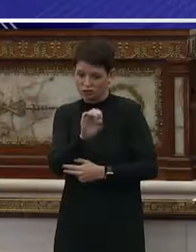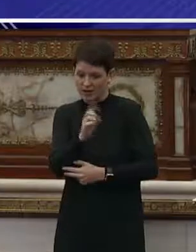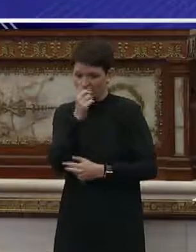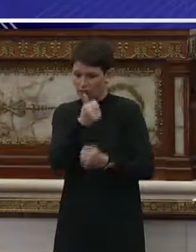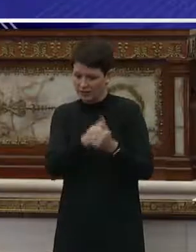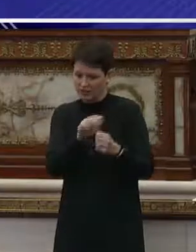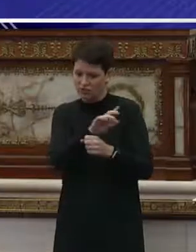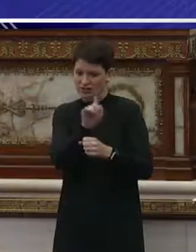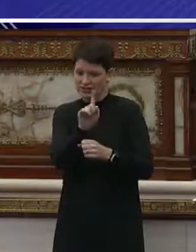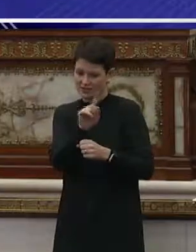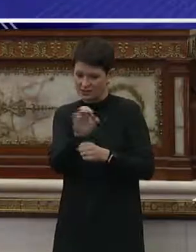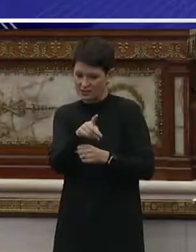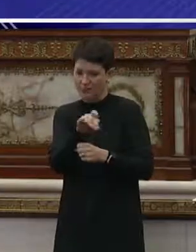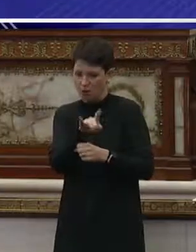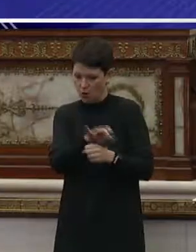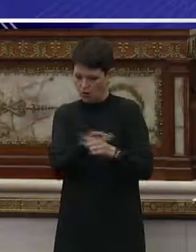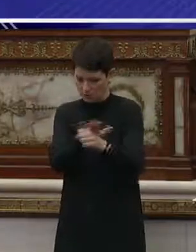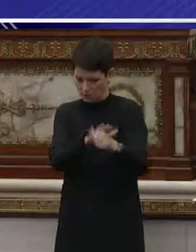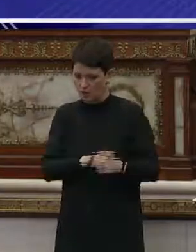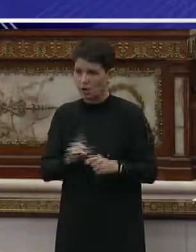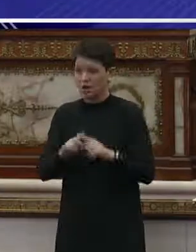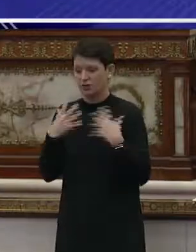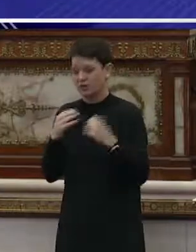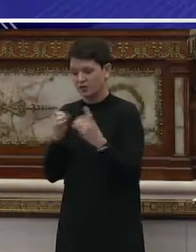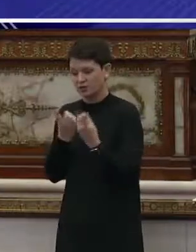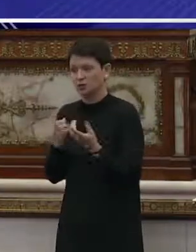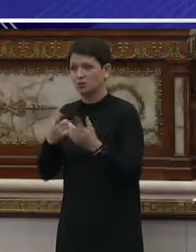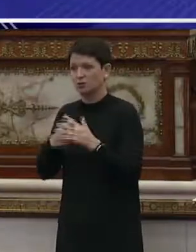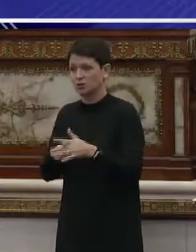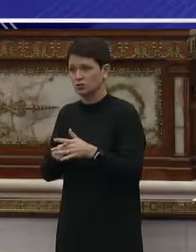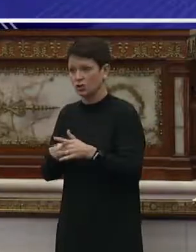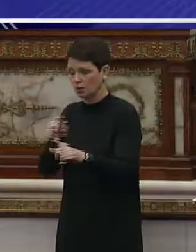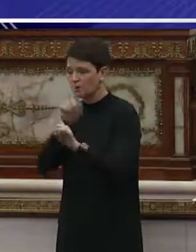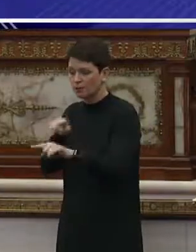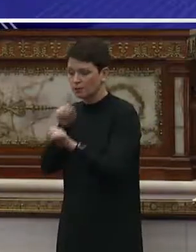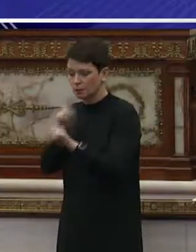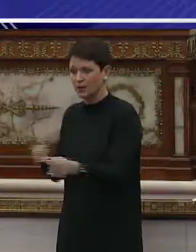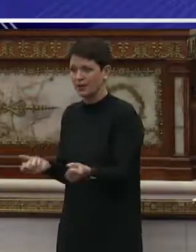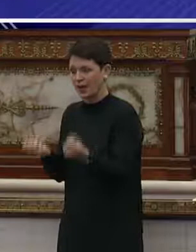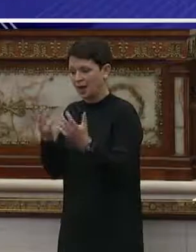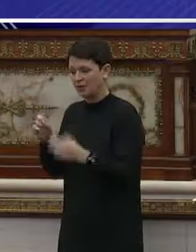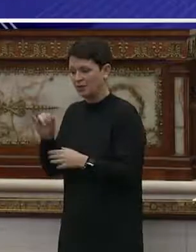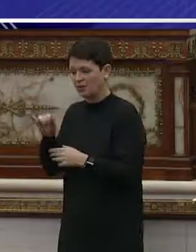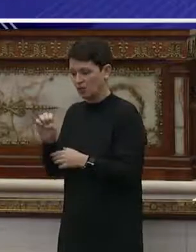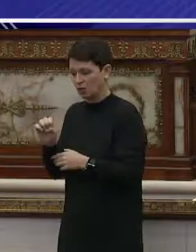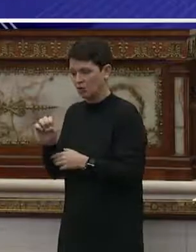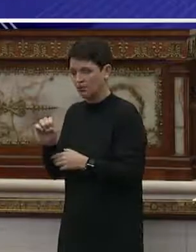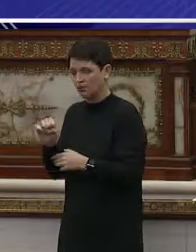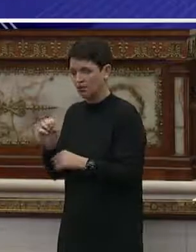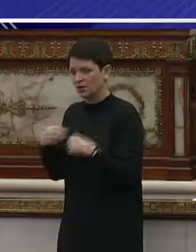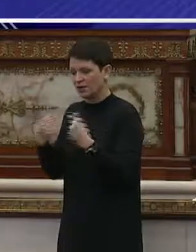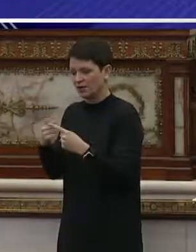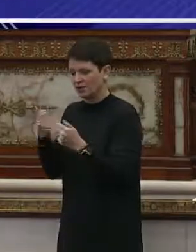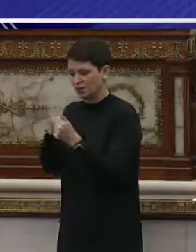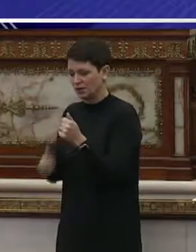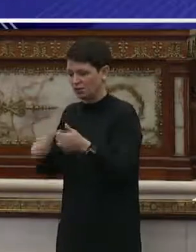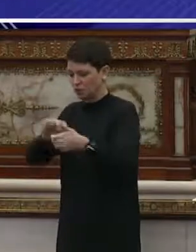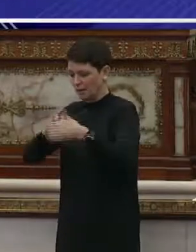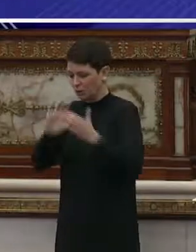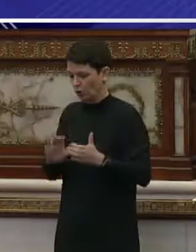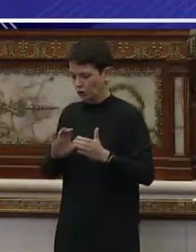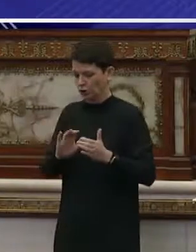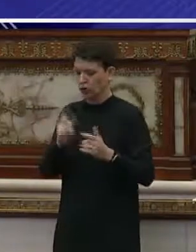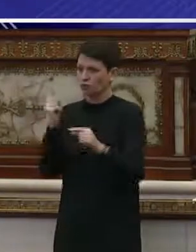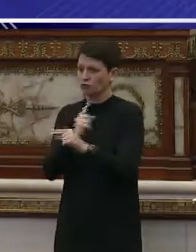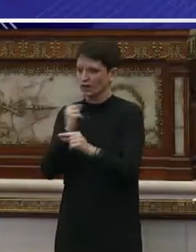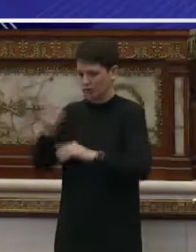code? We also need the health department to begin reporting the amount of doses provided to each partner on a